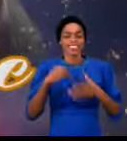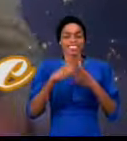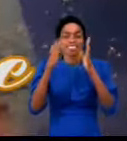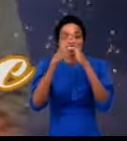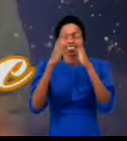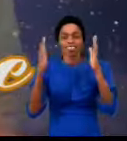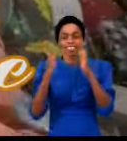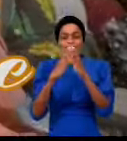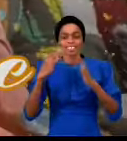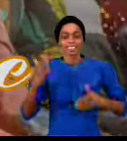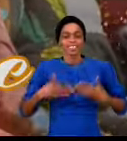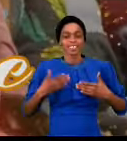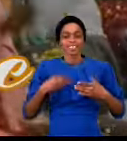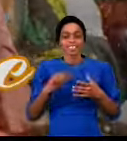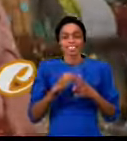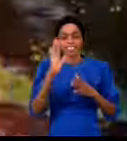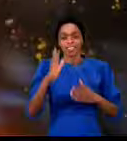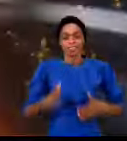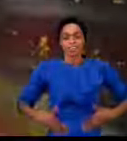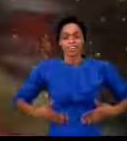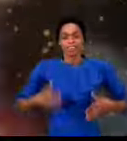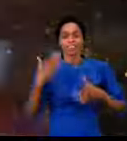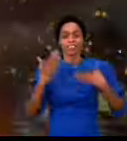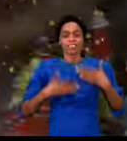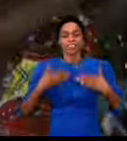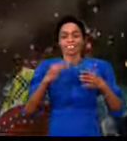in Jesus name